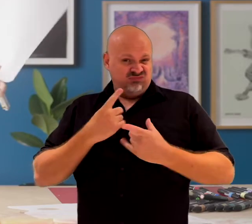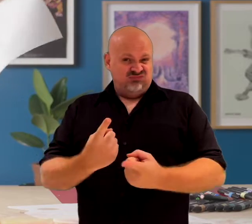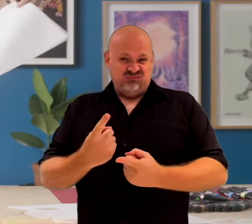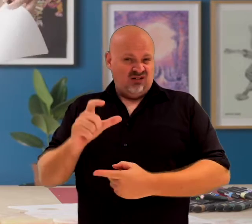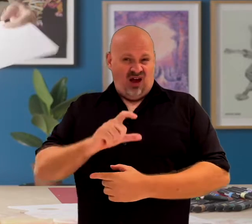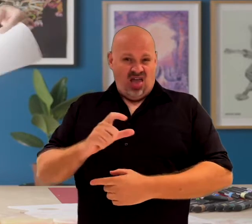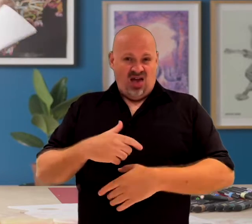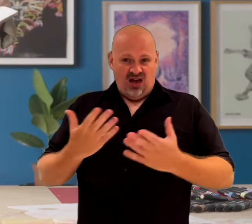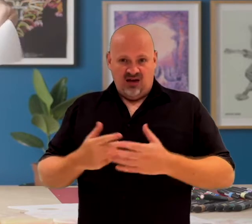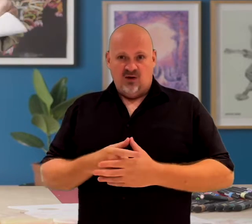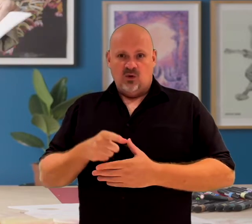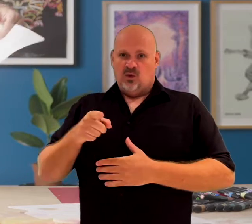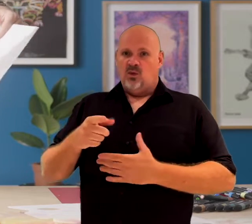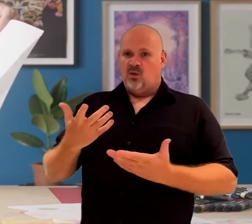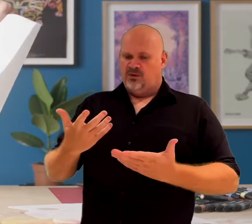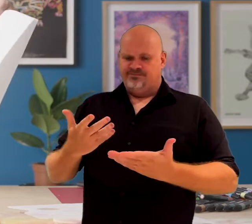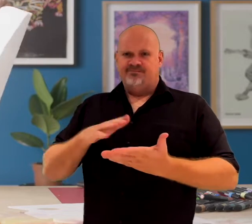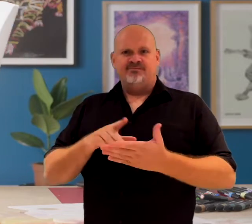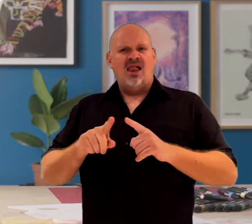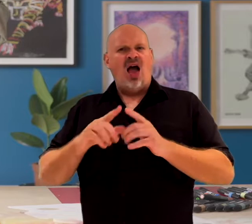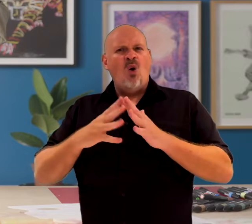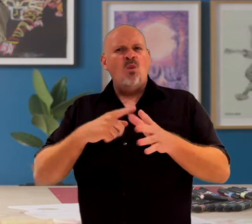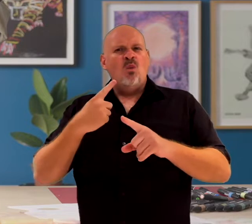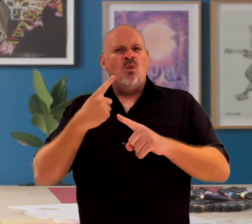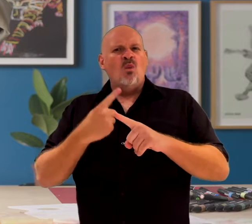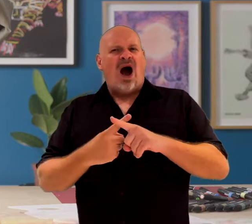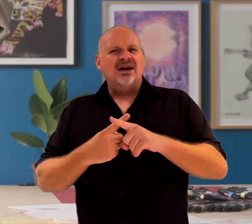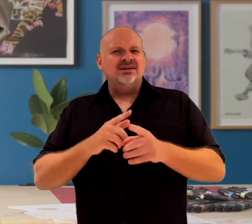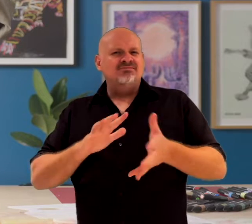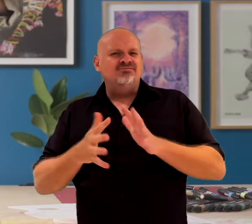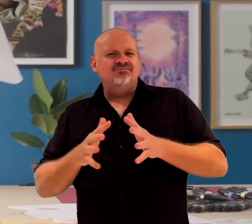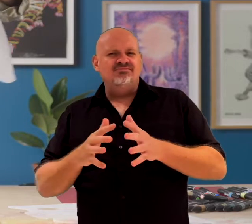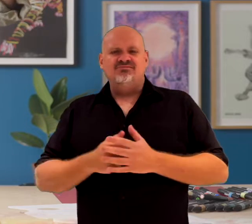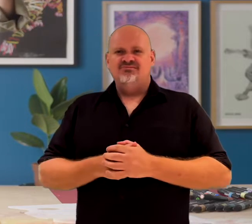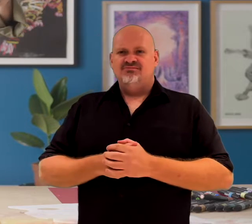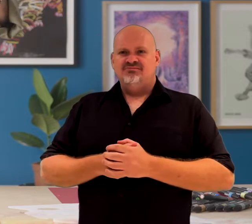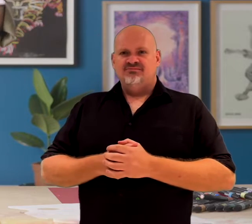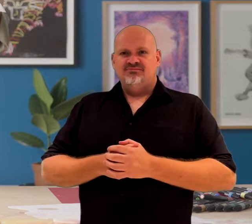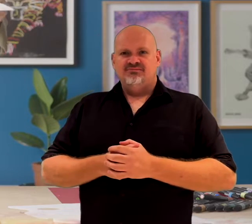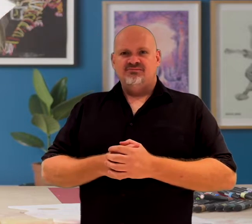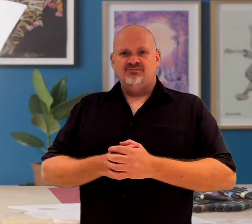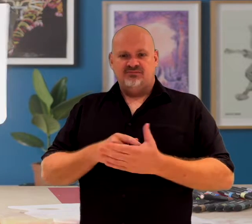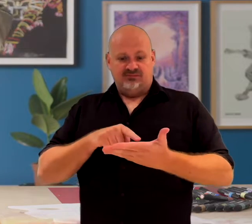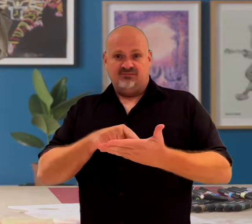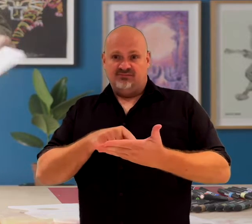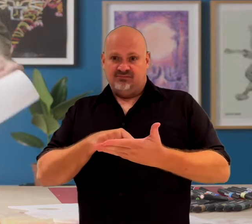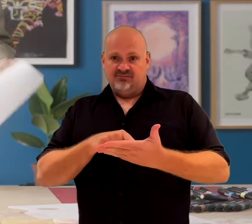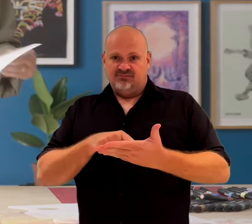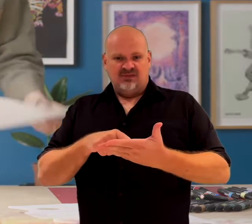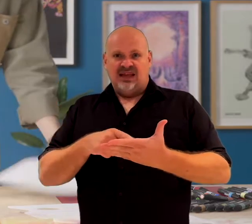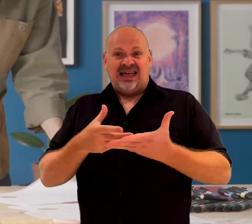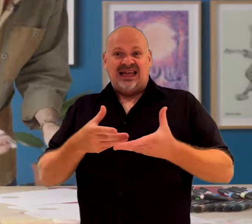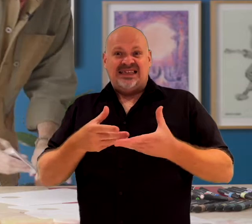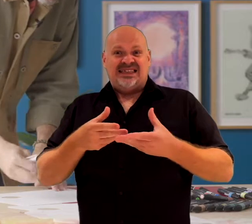sort of a wax slab of paper that it's not so sticky, and the paint will glide really